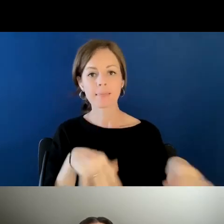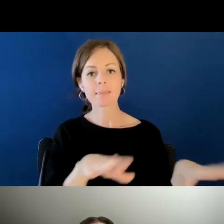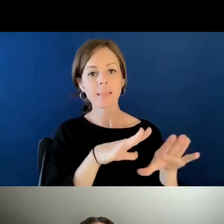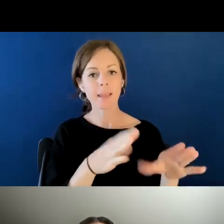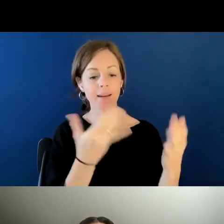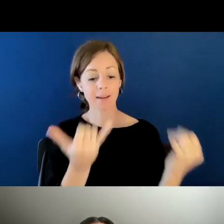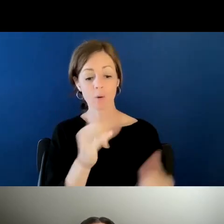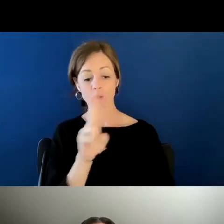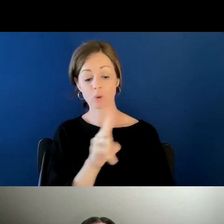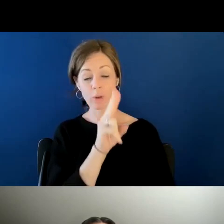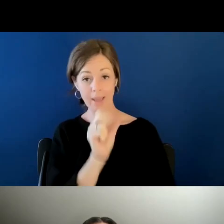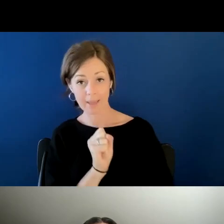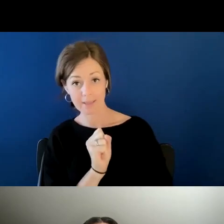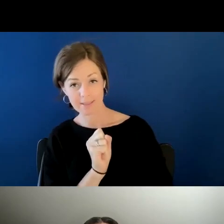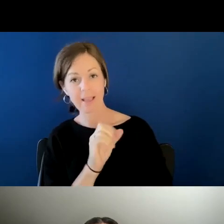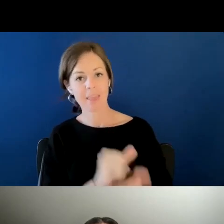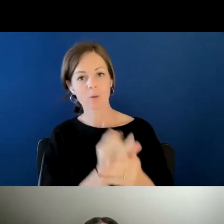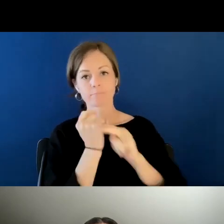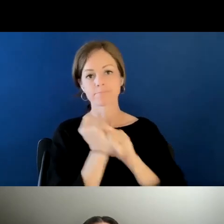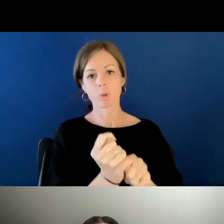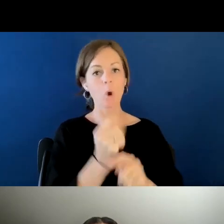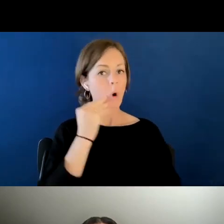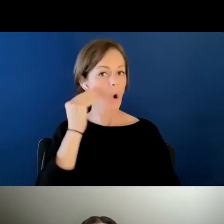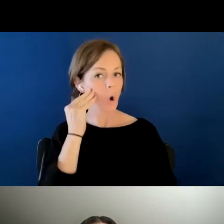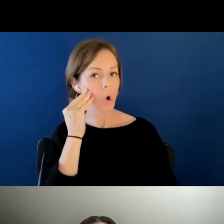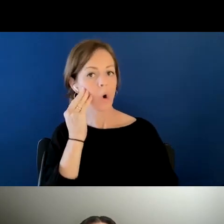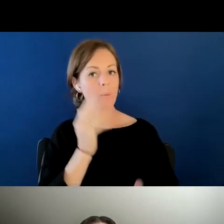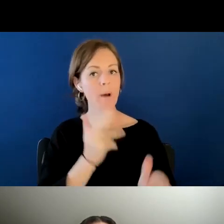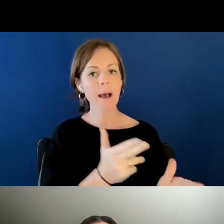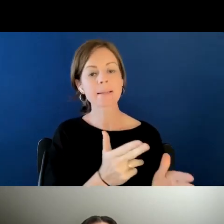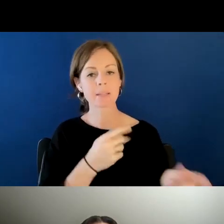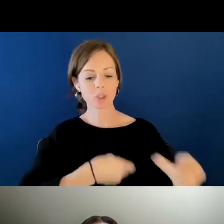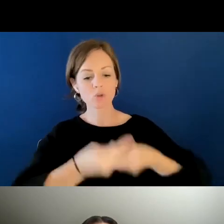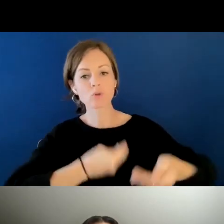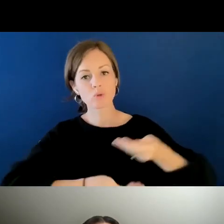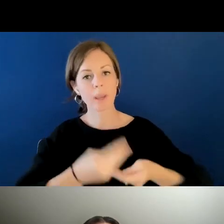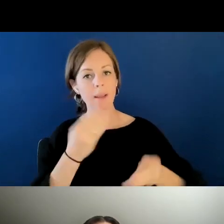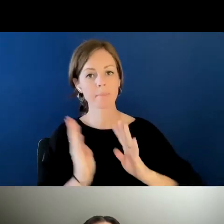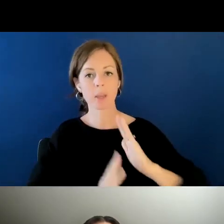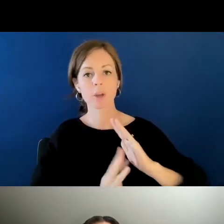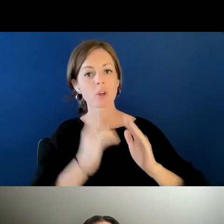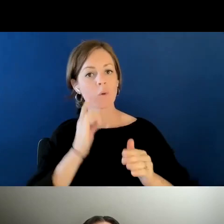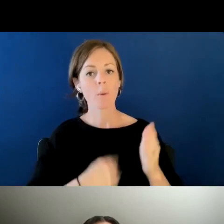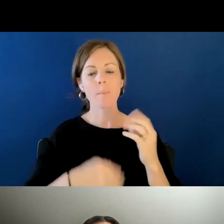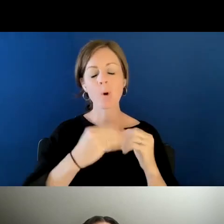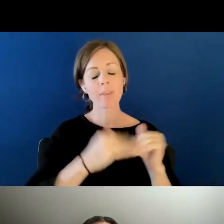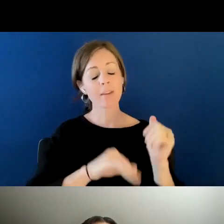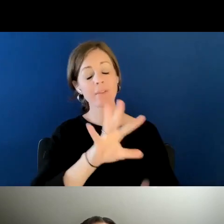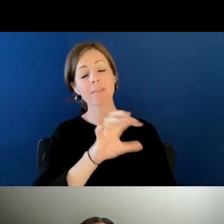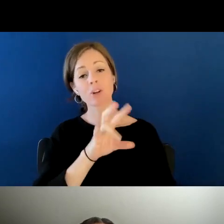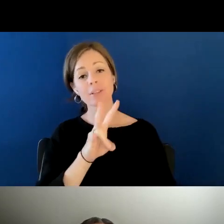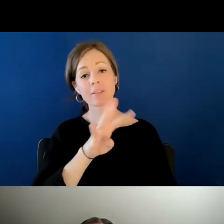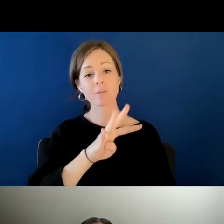United States of America was the traditional home, hunting ground, trade exchange point, and migration route of more than